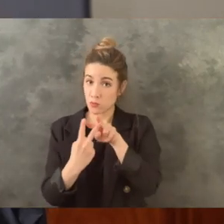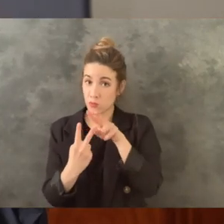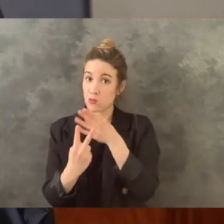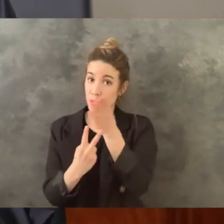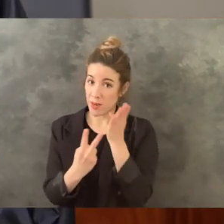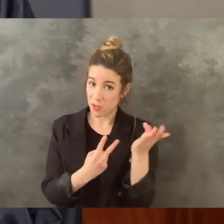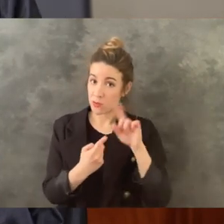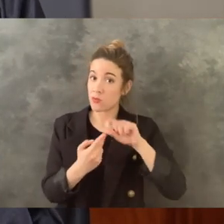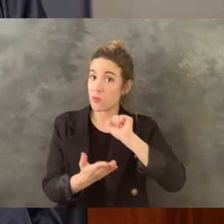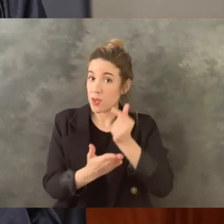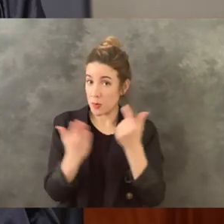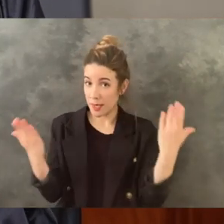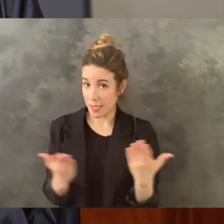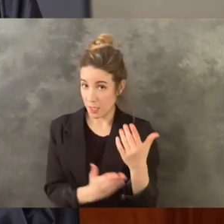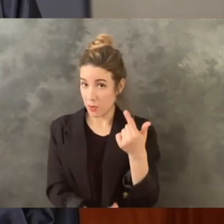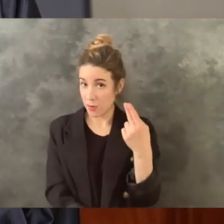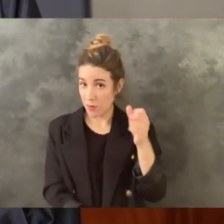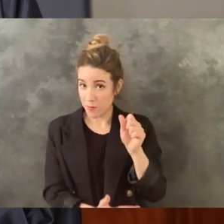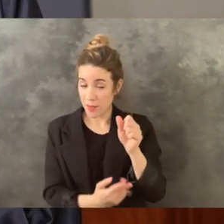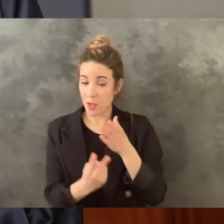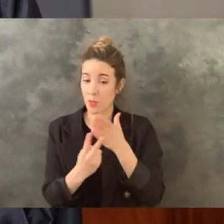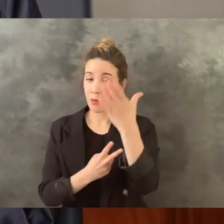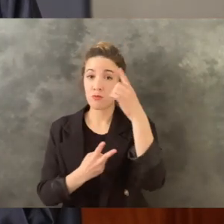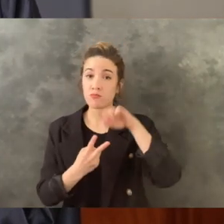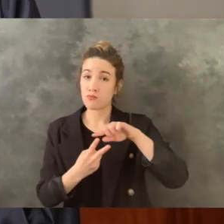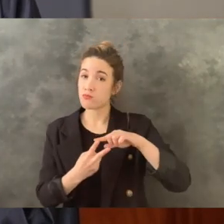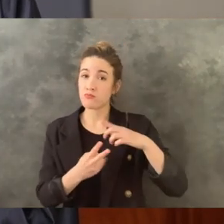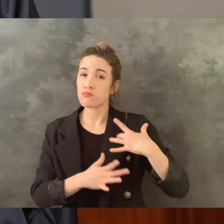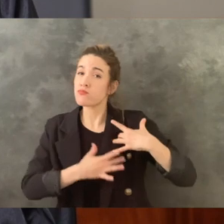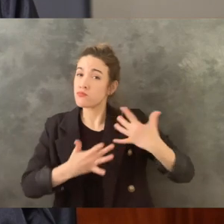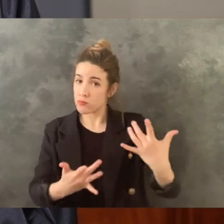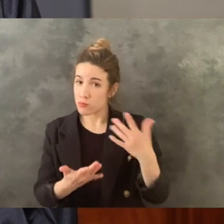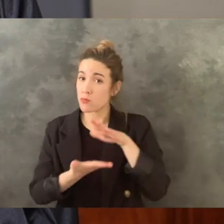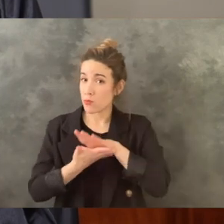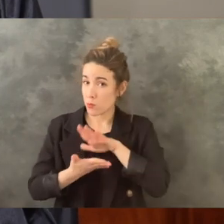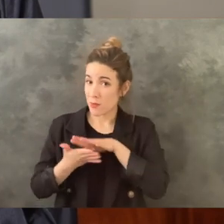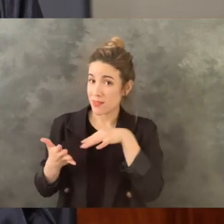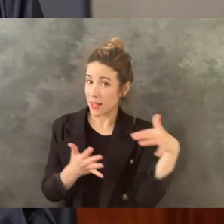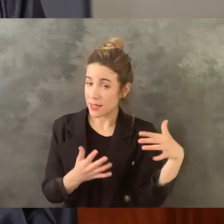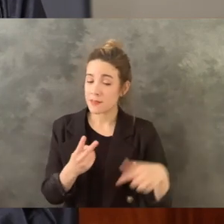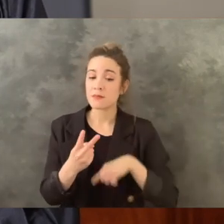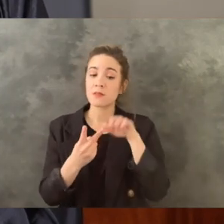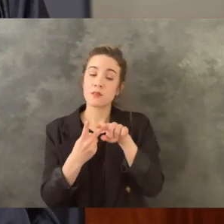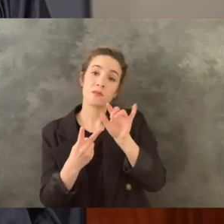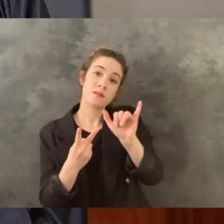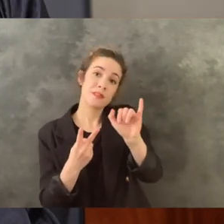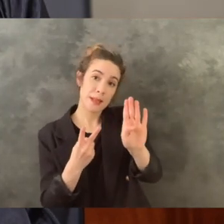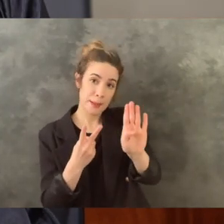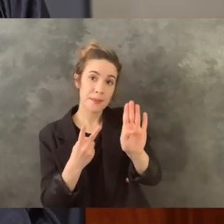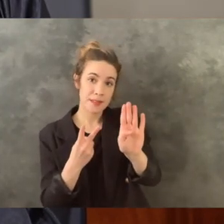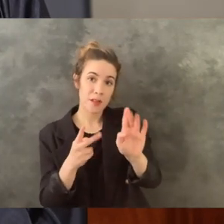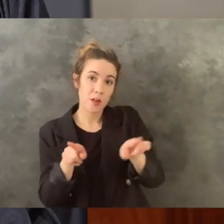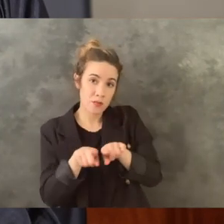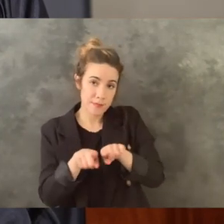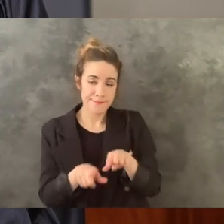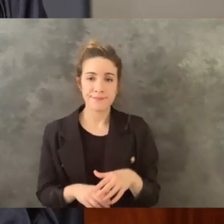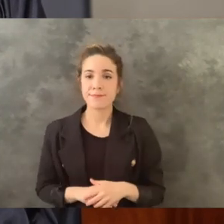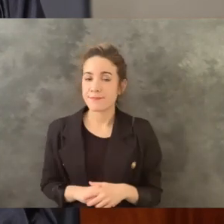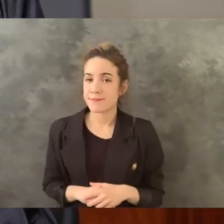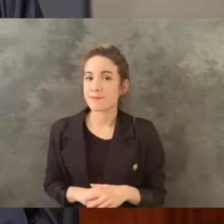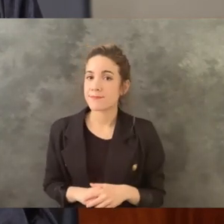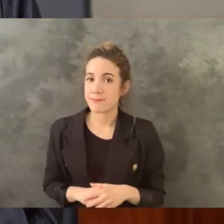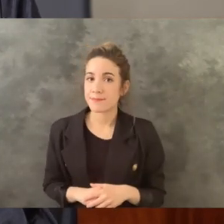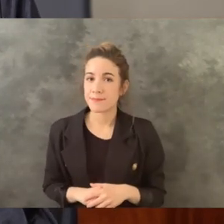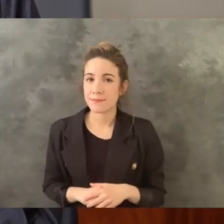prestigious routes to graduation here at Gulf, through the traditional academic course of study and through the International Baccalaureate